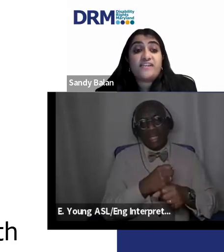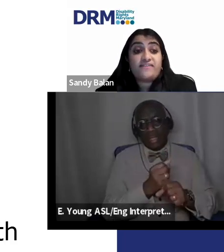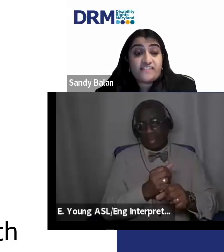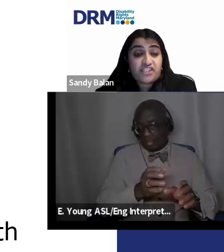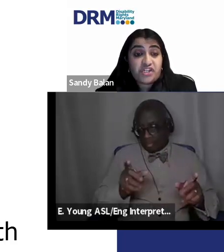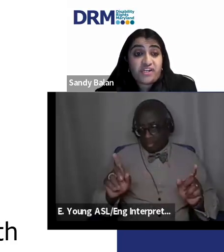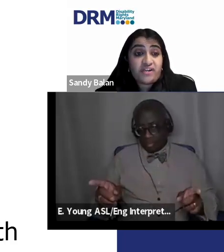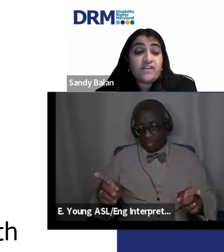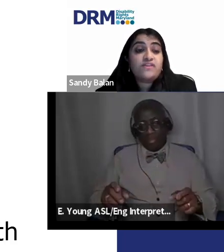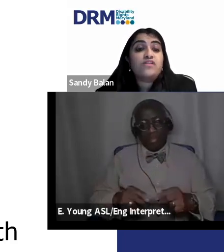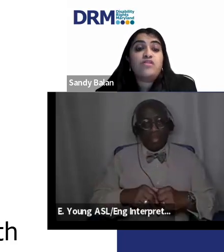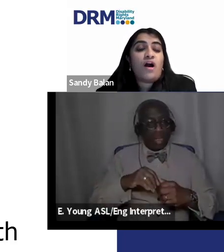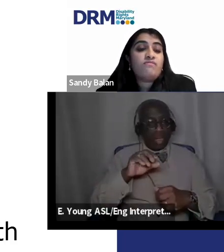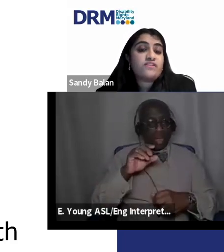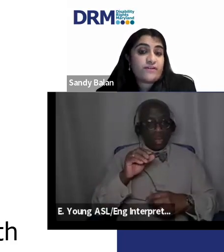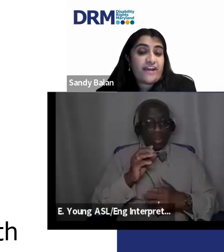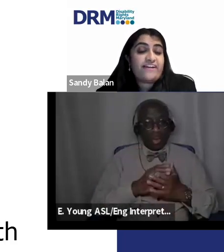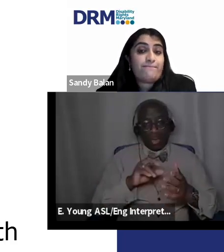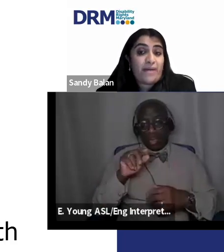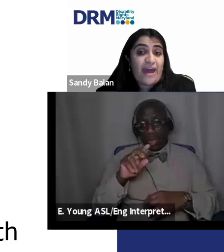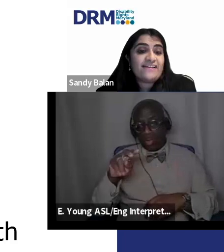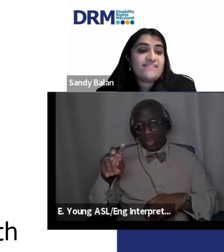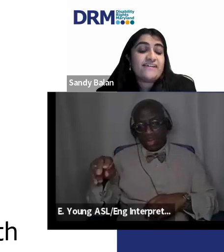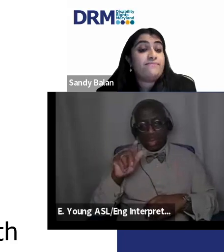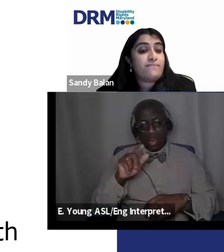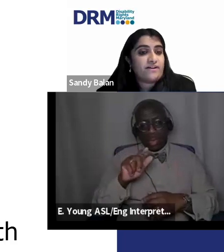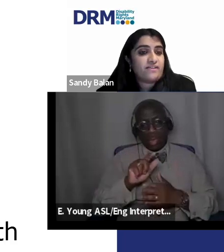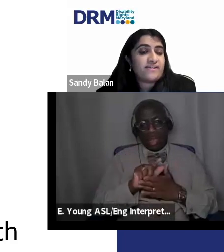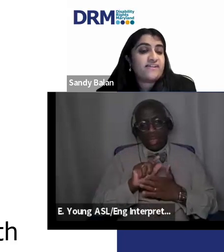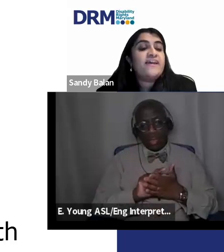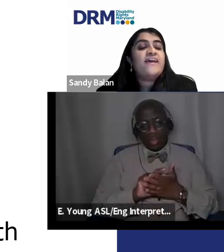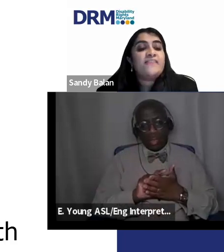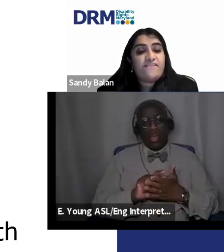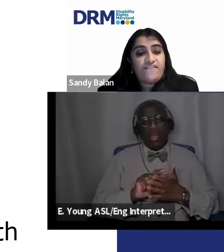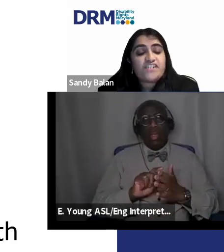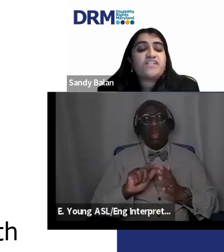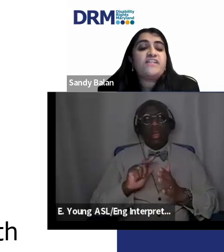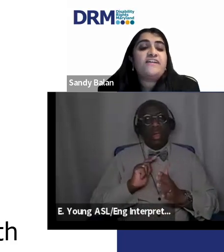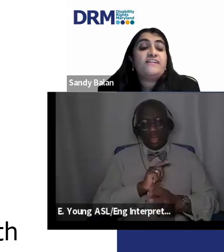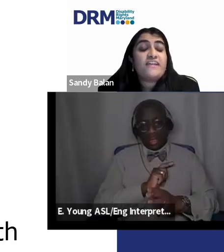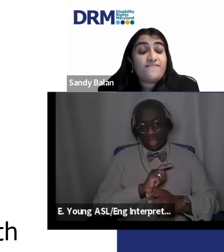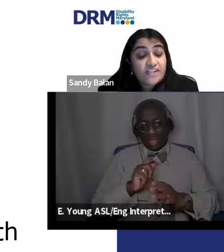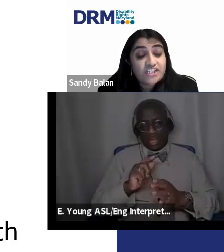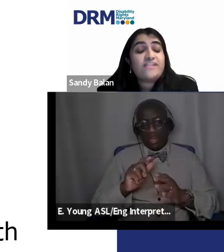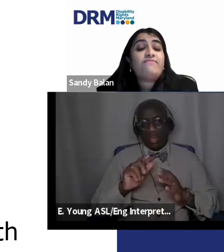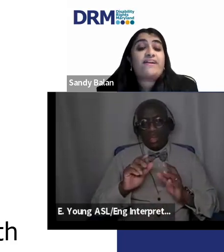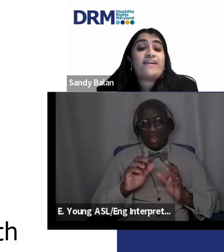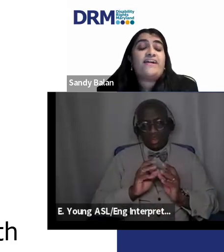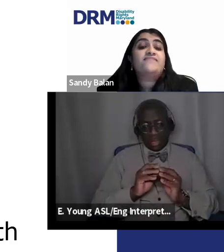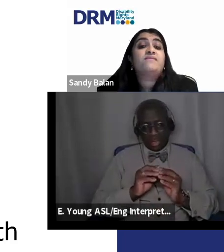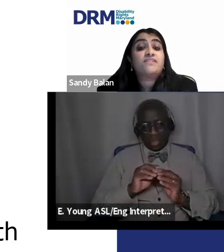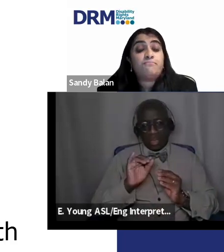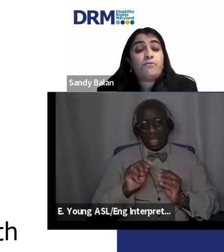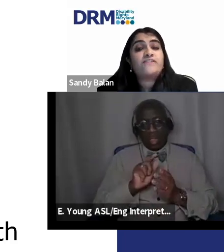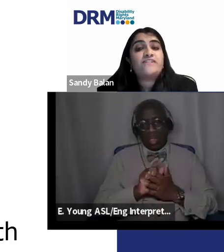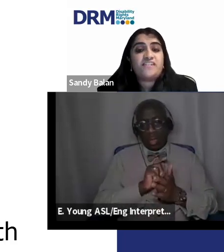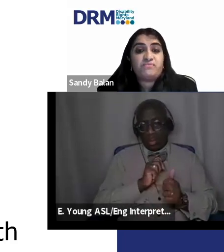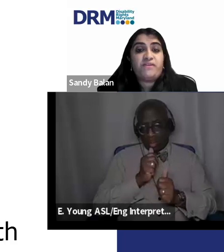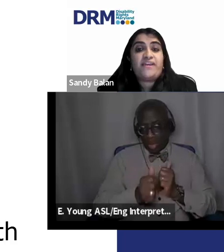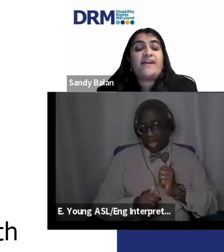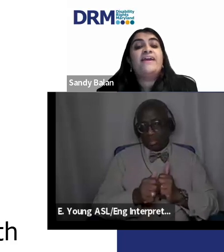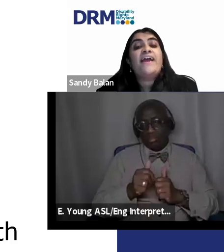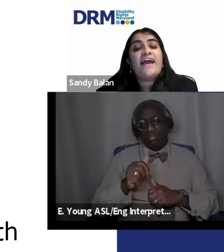2022 legislative session, the law was created and passed in Maryland that officially recognized